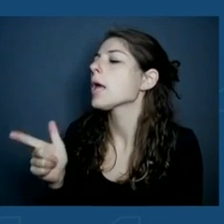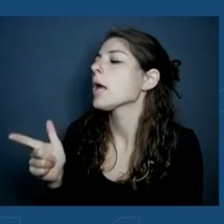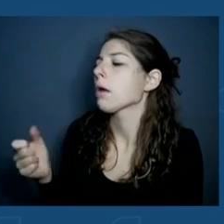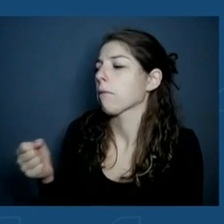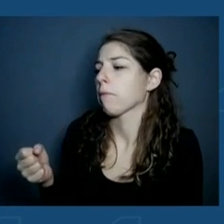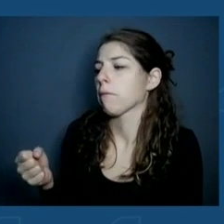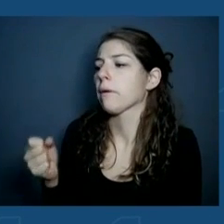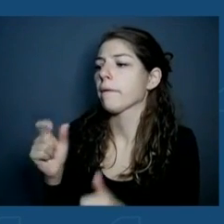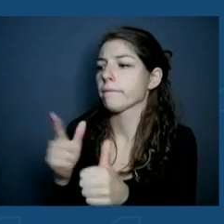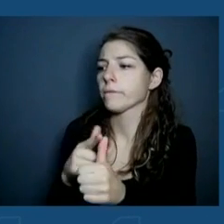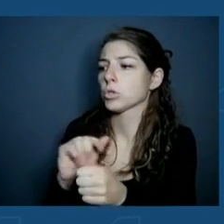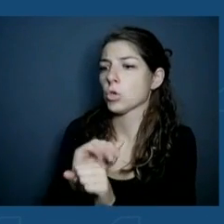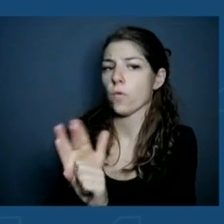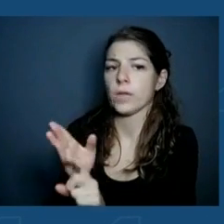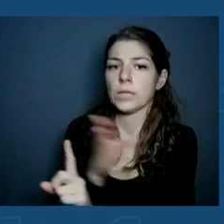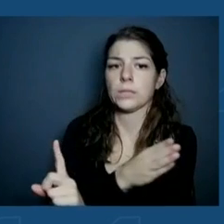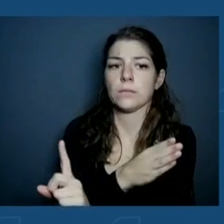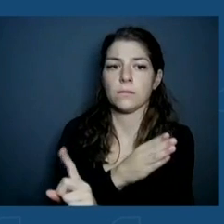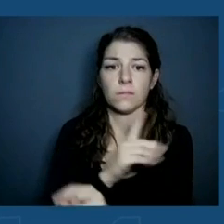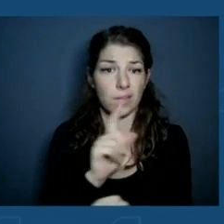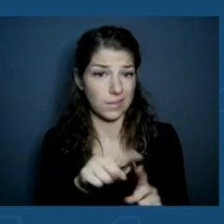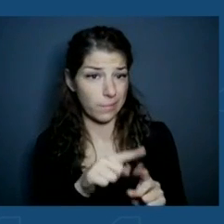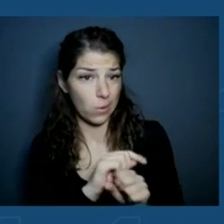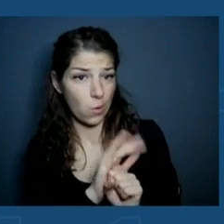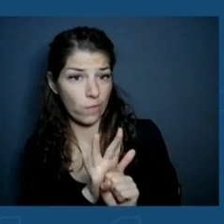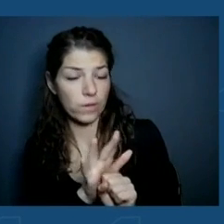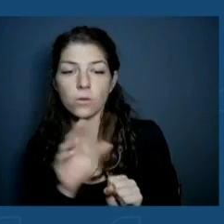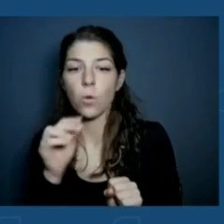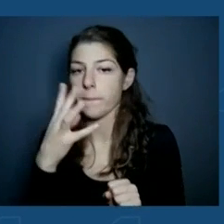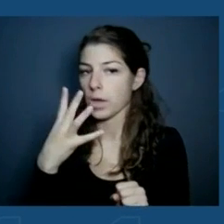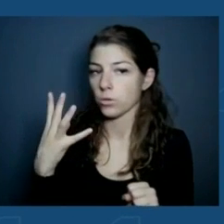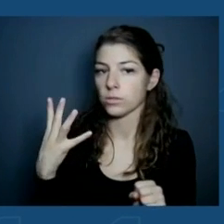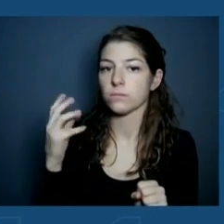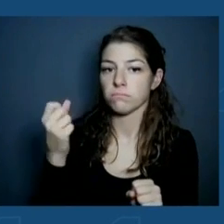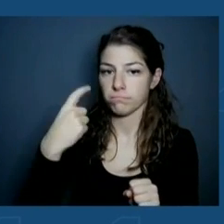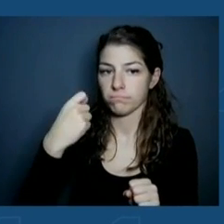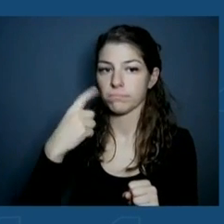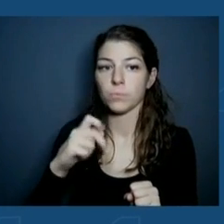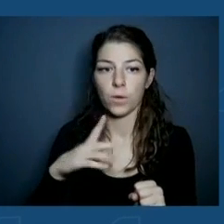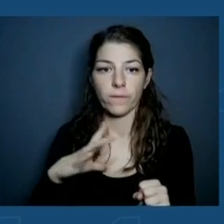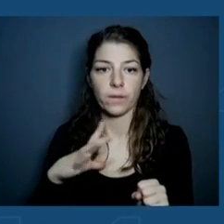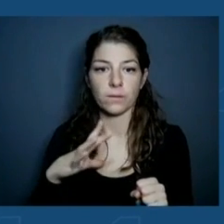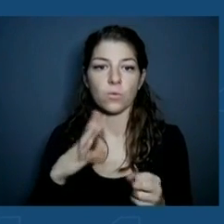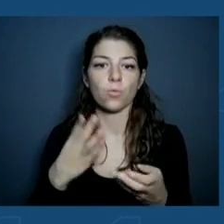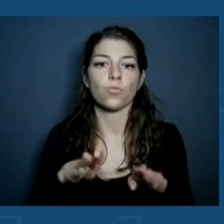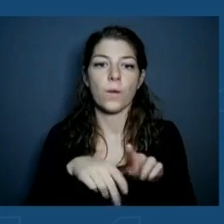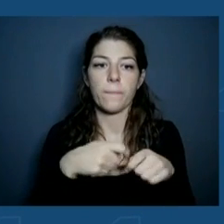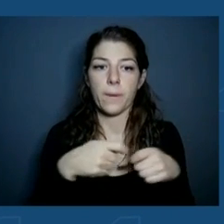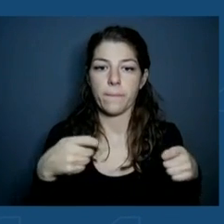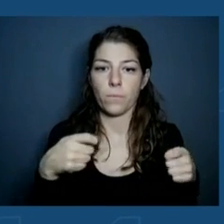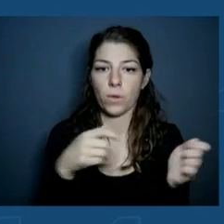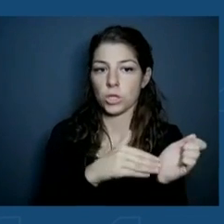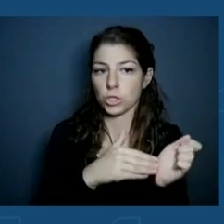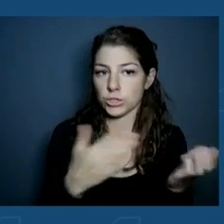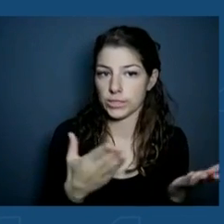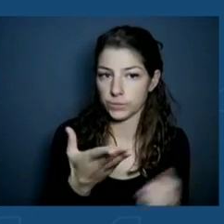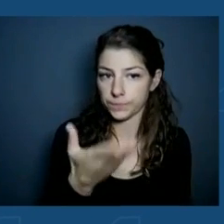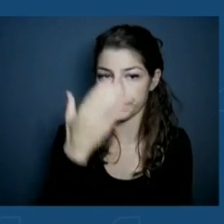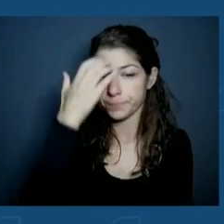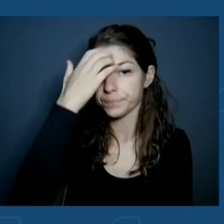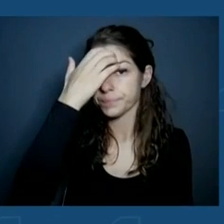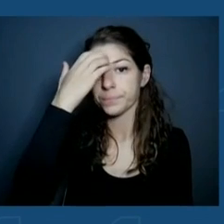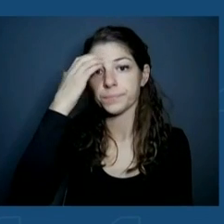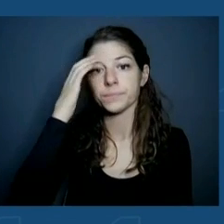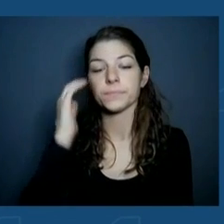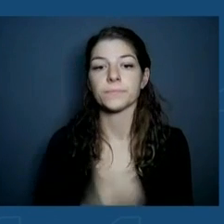if there is? Are you asking about COVID? No, migrants. I understand. I understand. Let's wrap up while we have the doctor here. Hi, Governor.